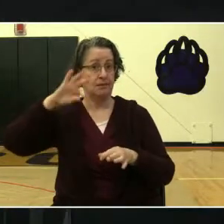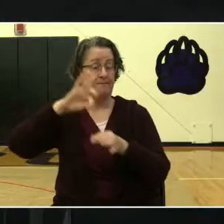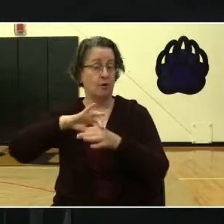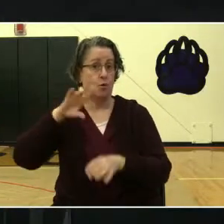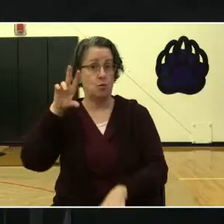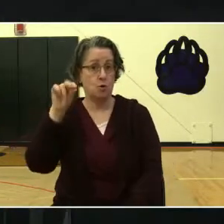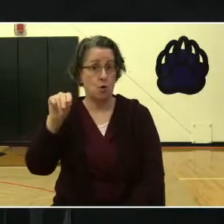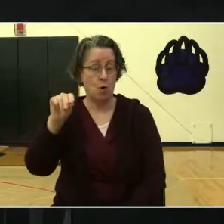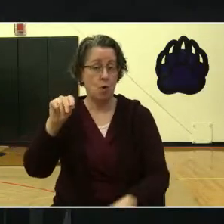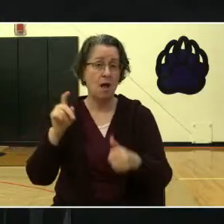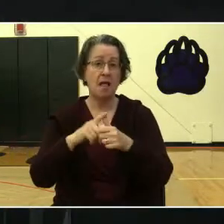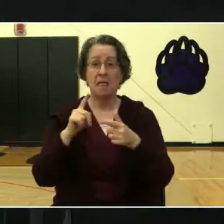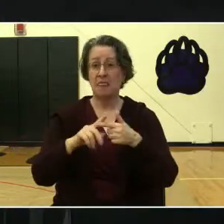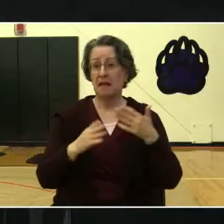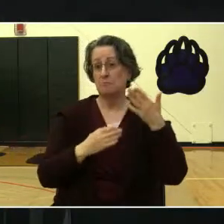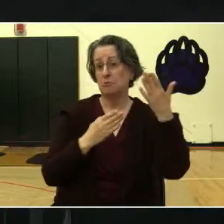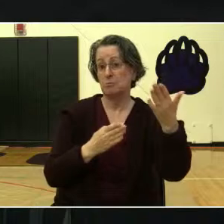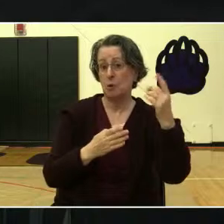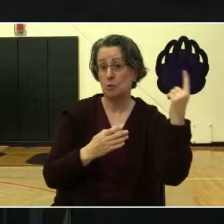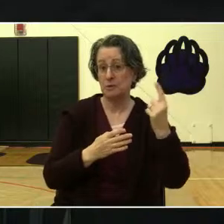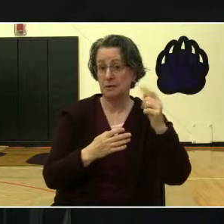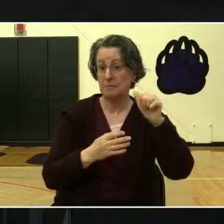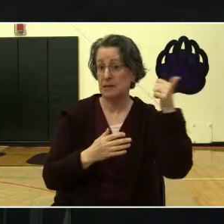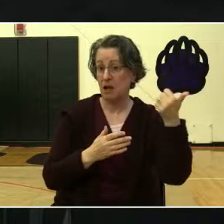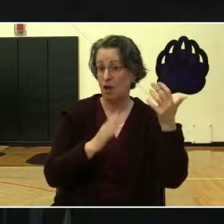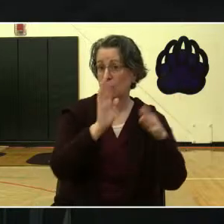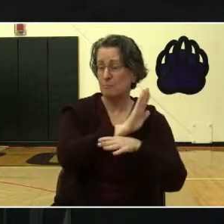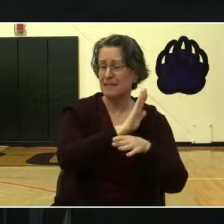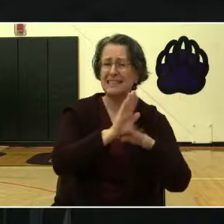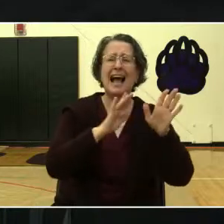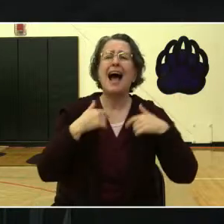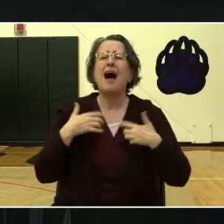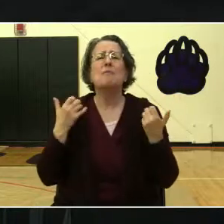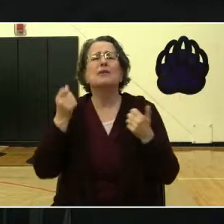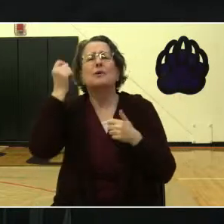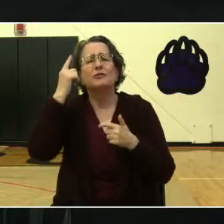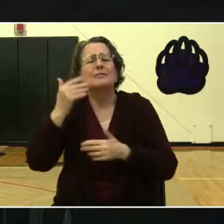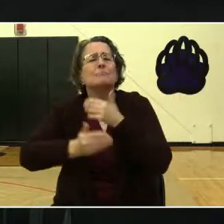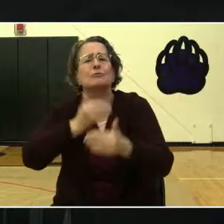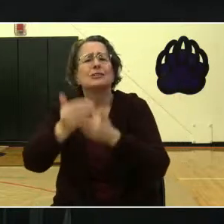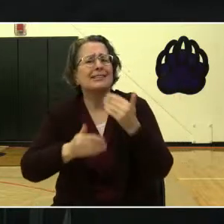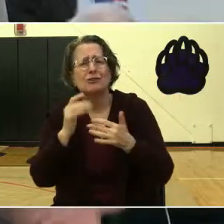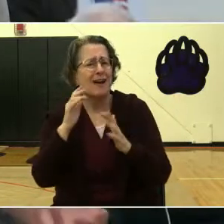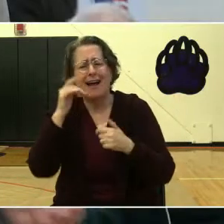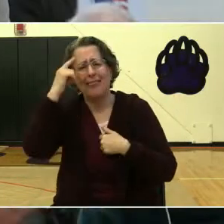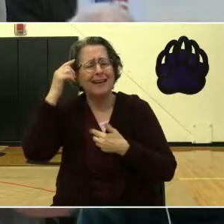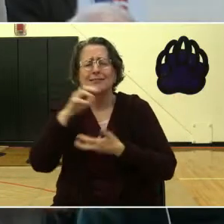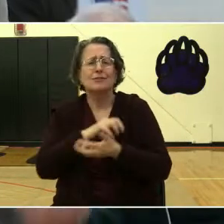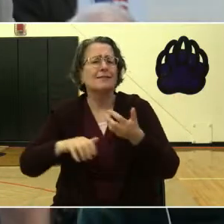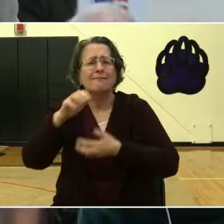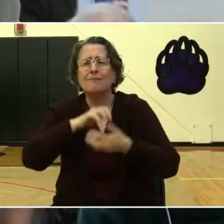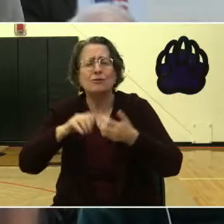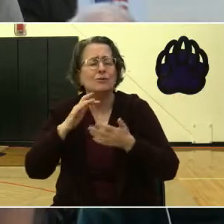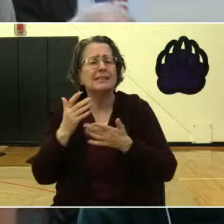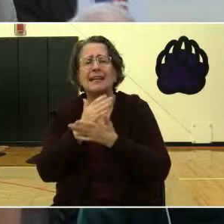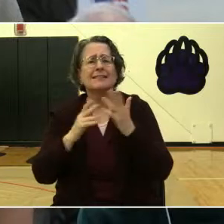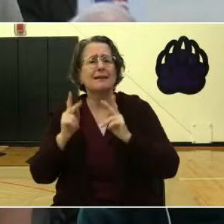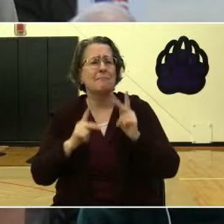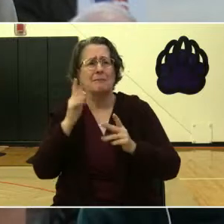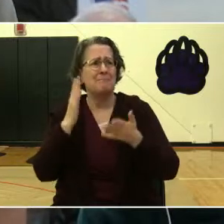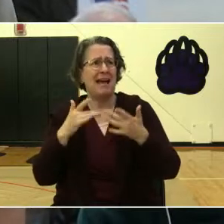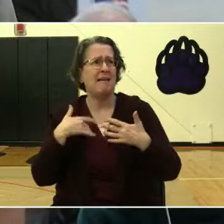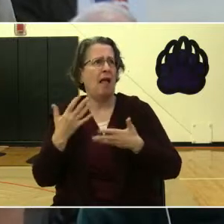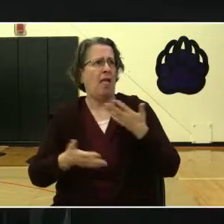business um I I'm only asking because procedurally this stuff can be very confusing and people may end up feeling that they just don't know how